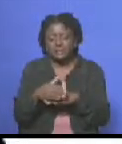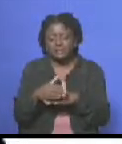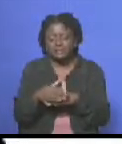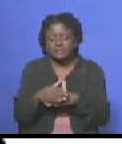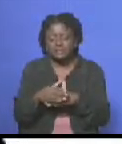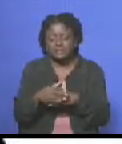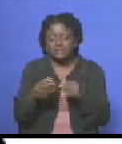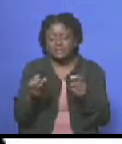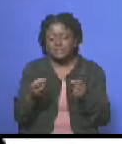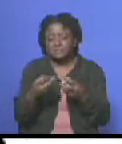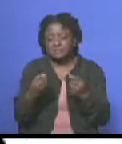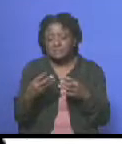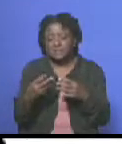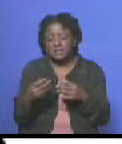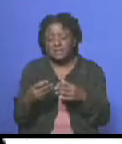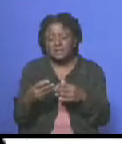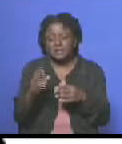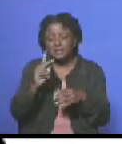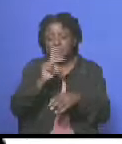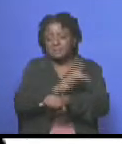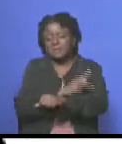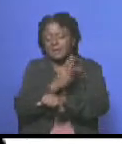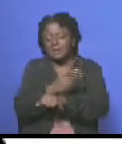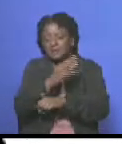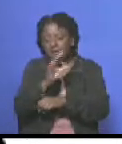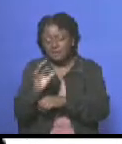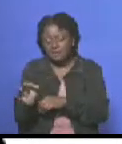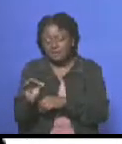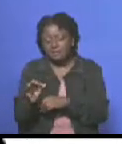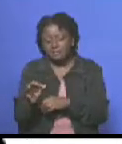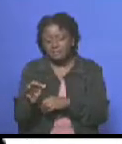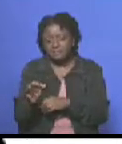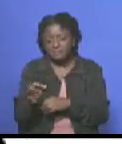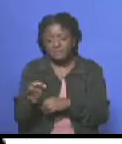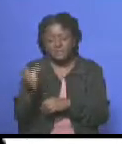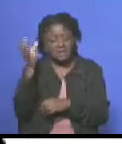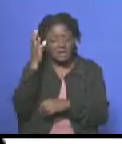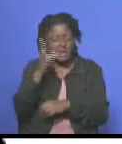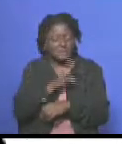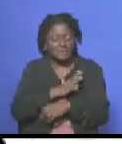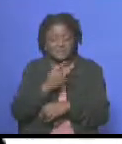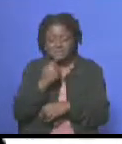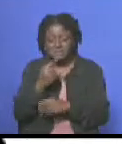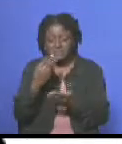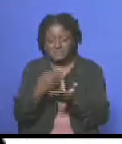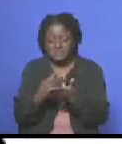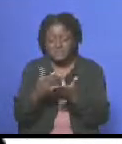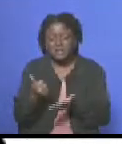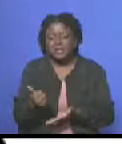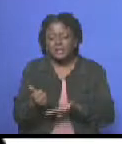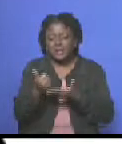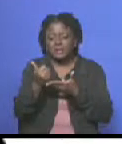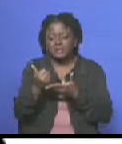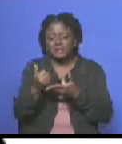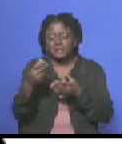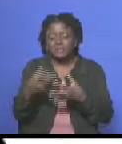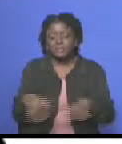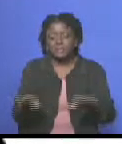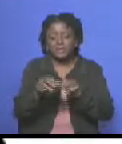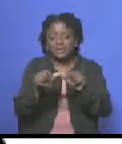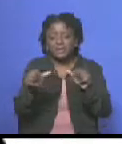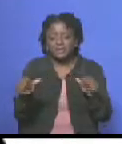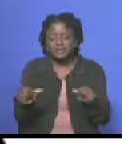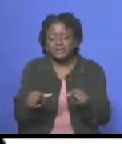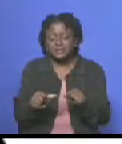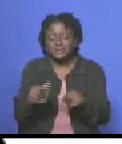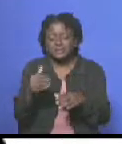numerous blackouts, Attorney General Senator the Honorable Carl Bethel says the fund will help to address critical areas such as capacity and quality of